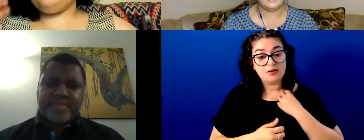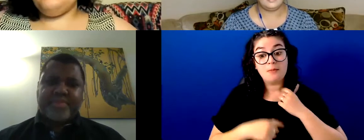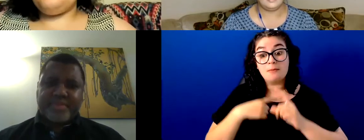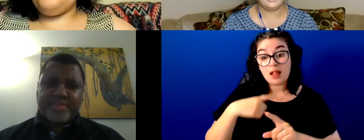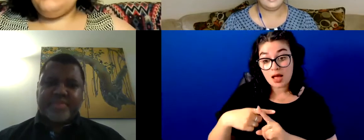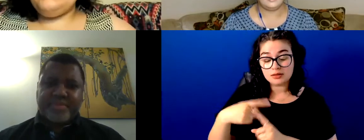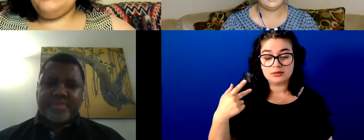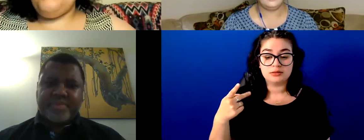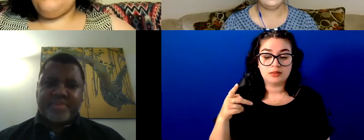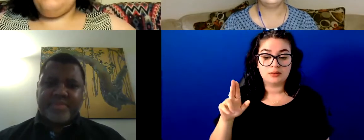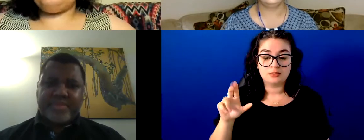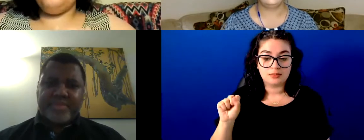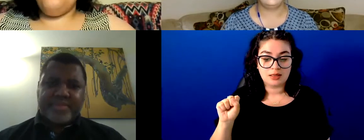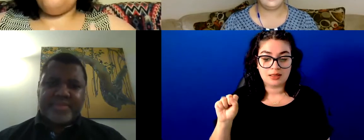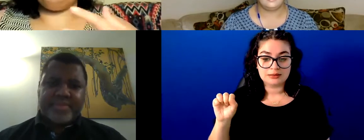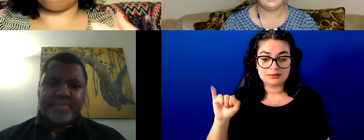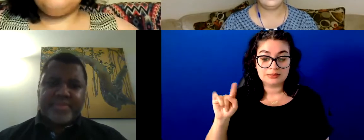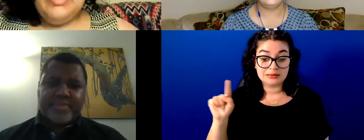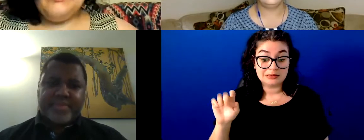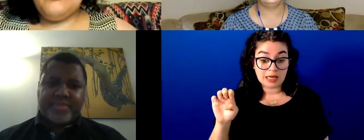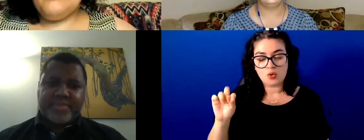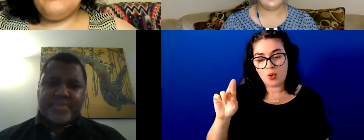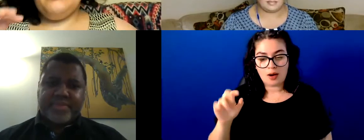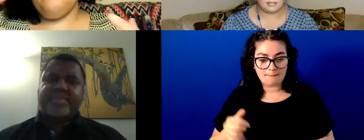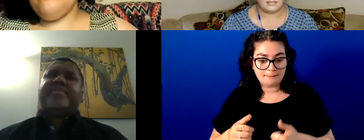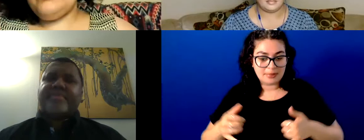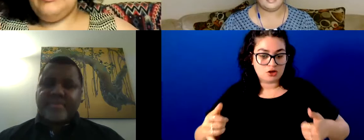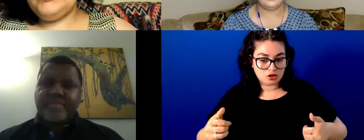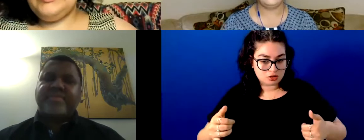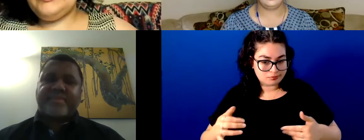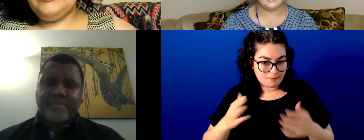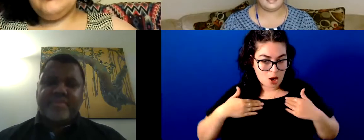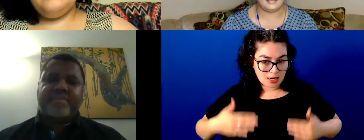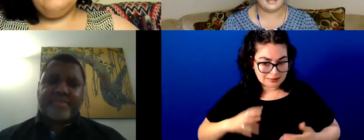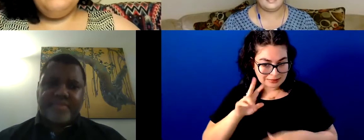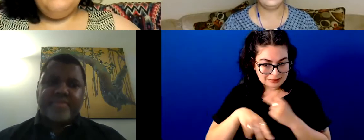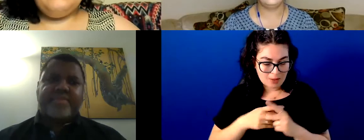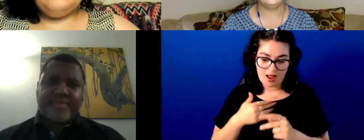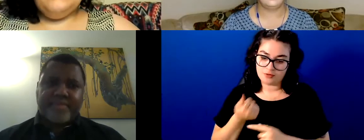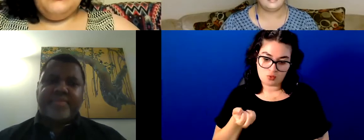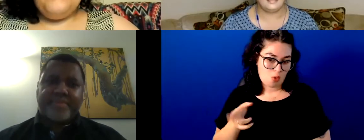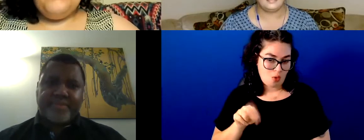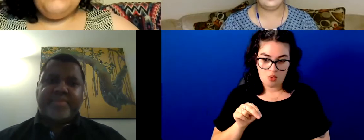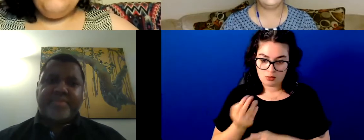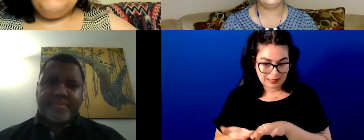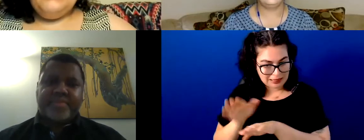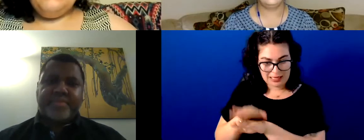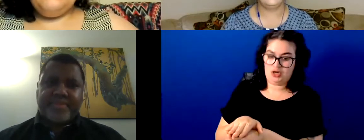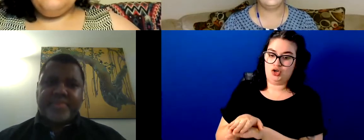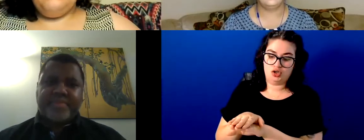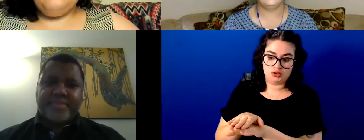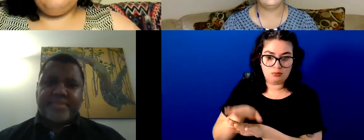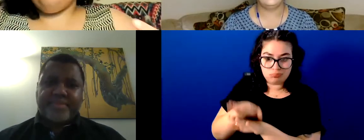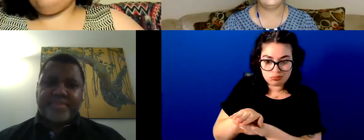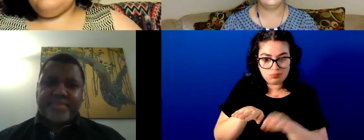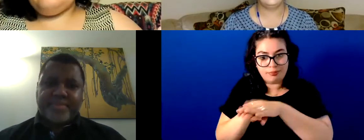being a larger body type has its own layer in all of this conversation. And so like being